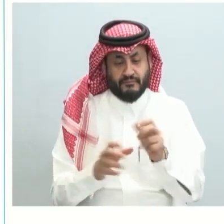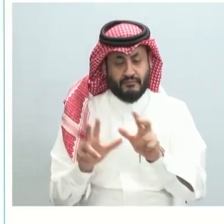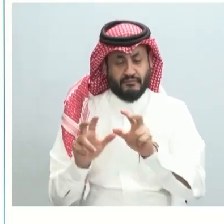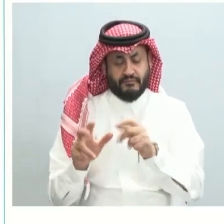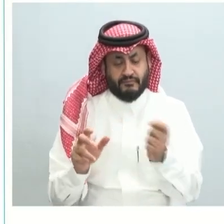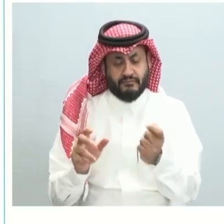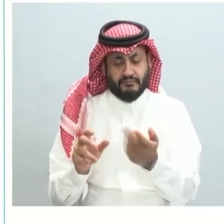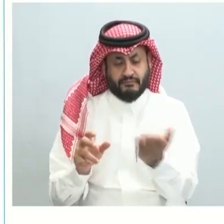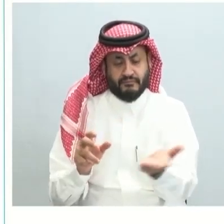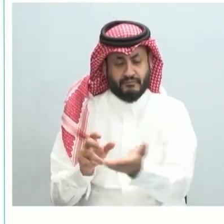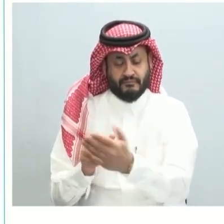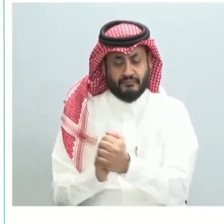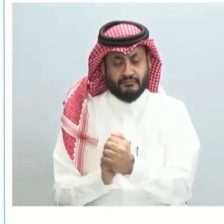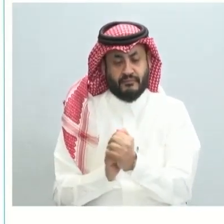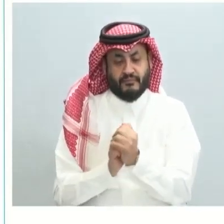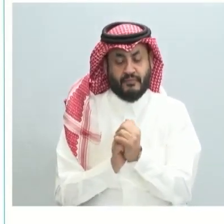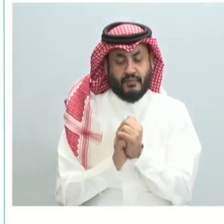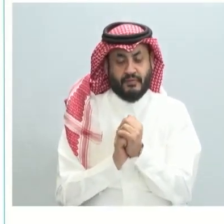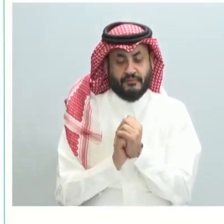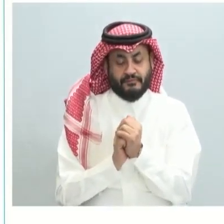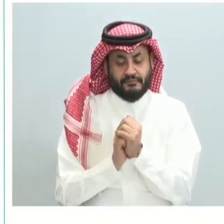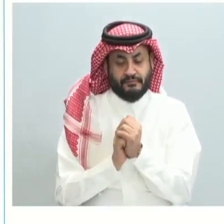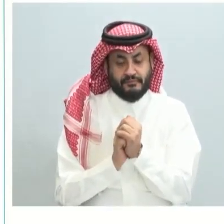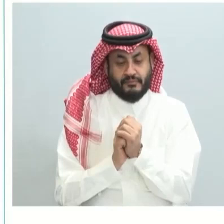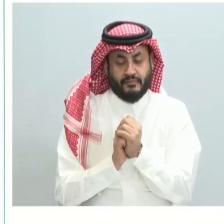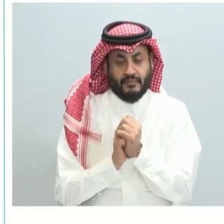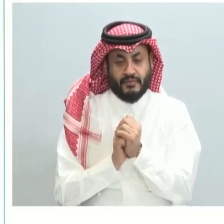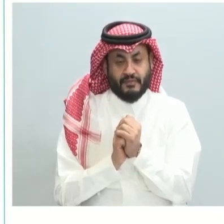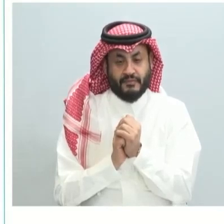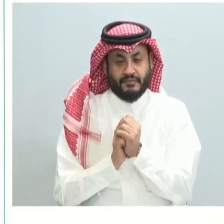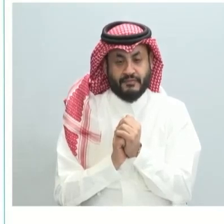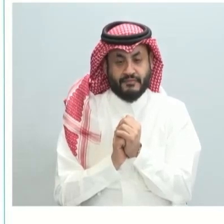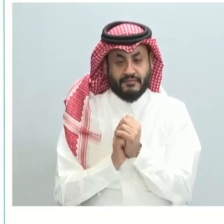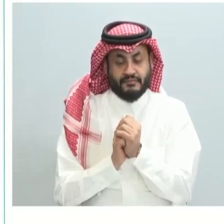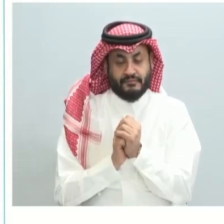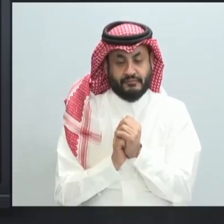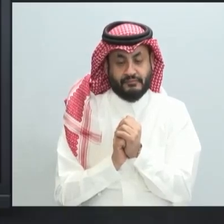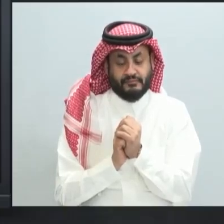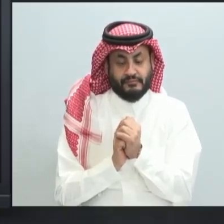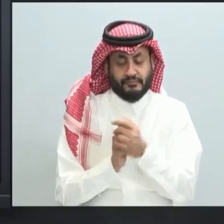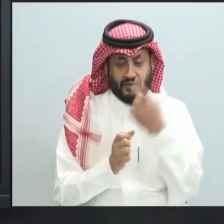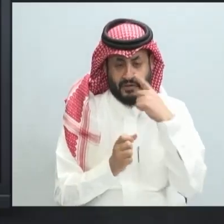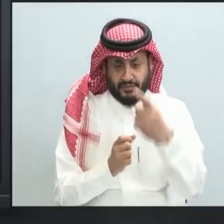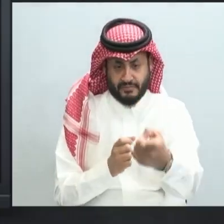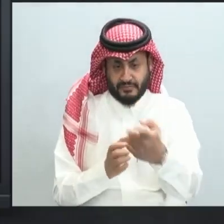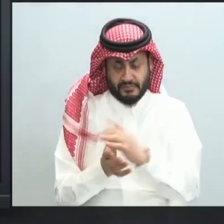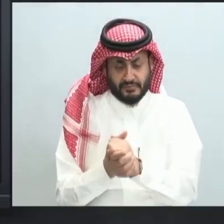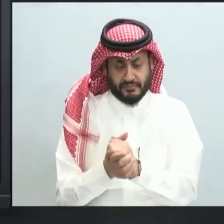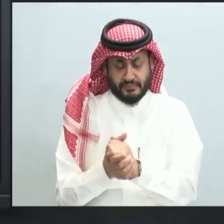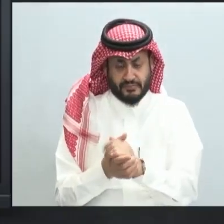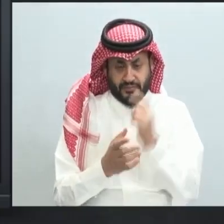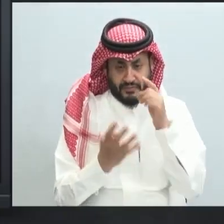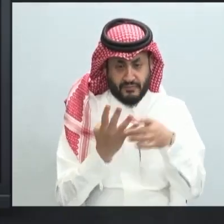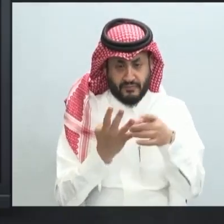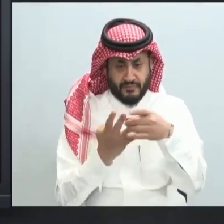missing letters for the following words, or for the other words. Now, can you see here? Here we do have